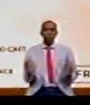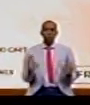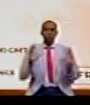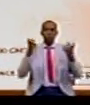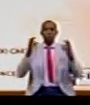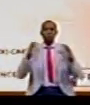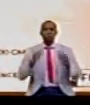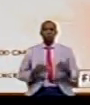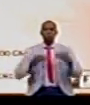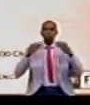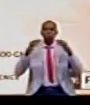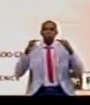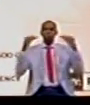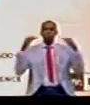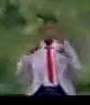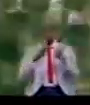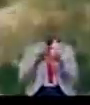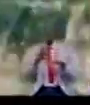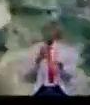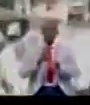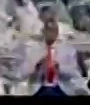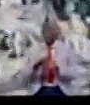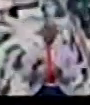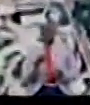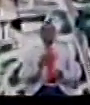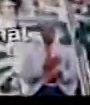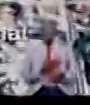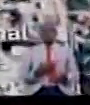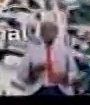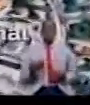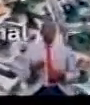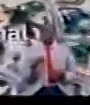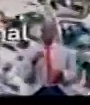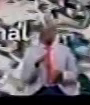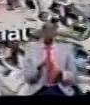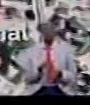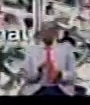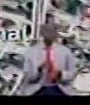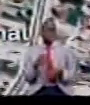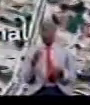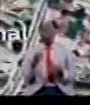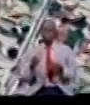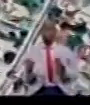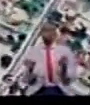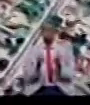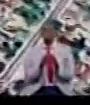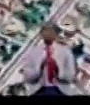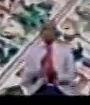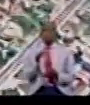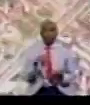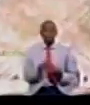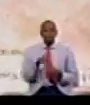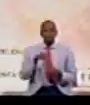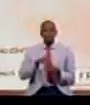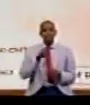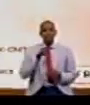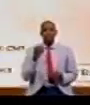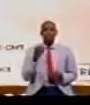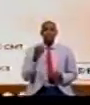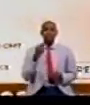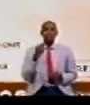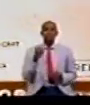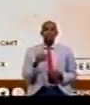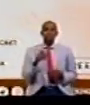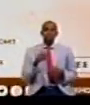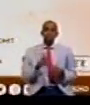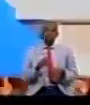over all of these to God and say, God, we know you are the only one that can do it. We know you are the only one that can revive us.